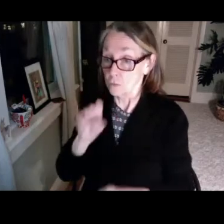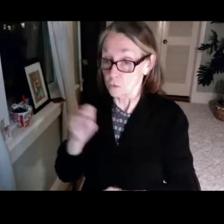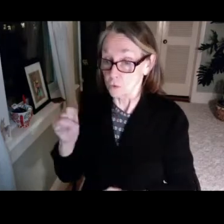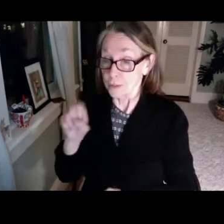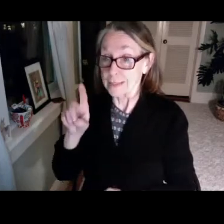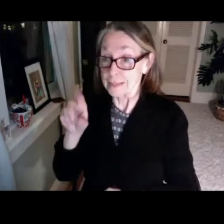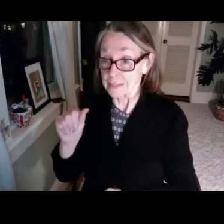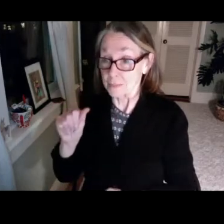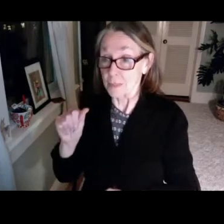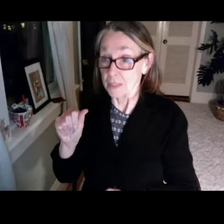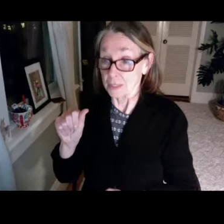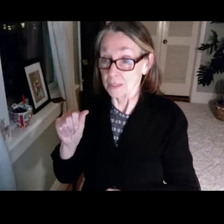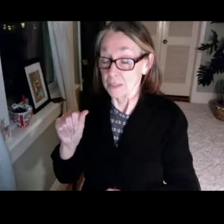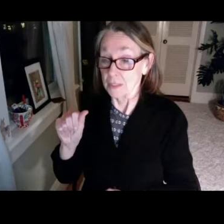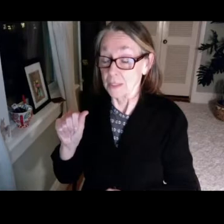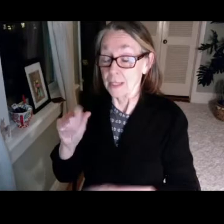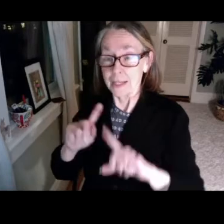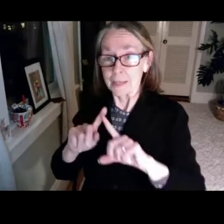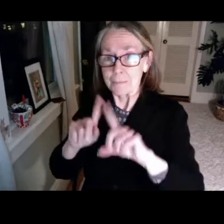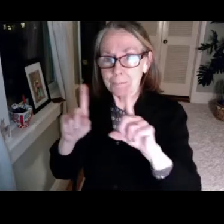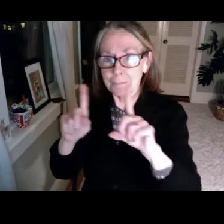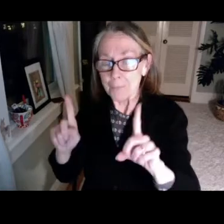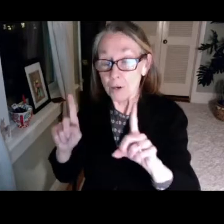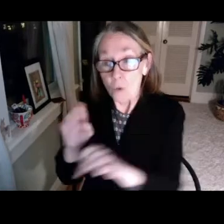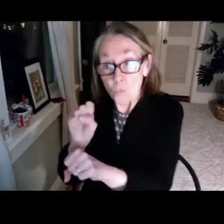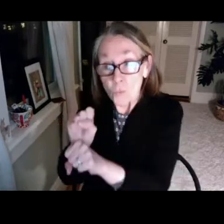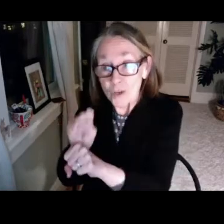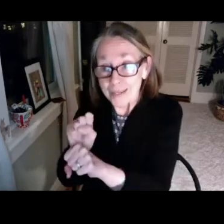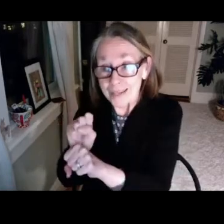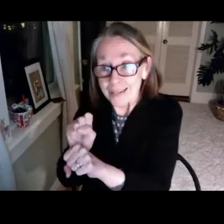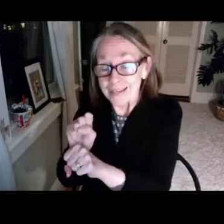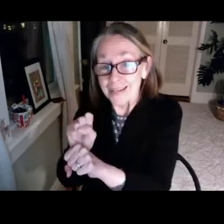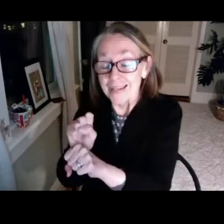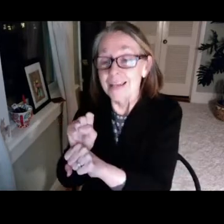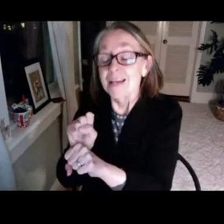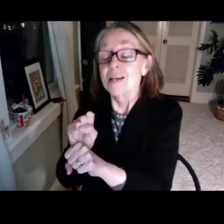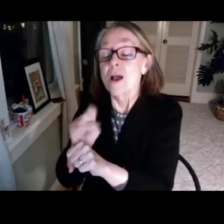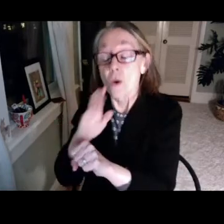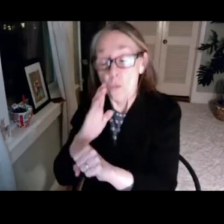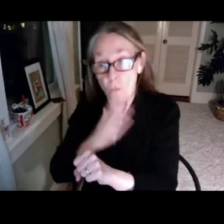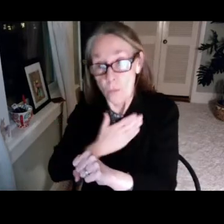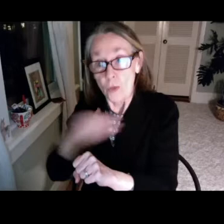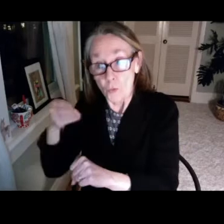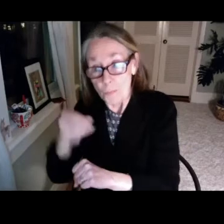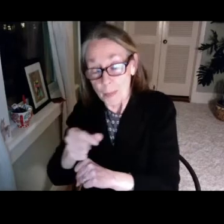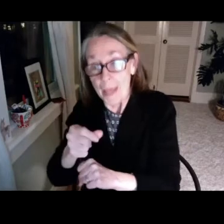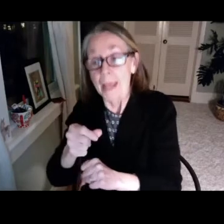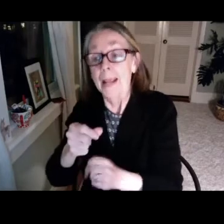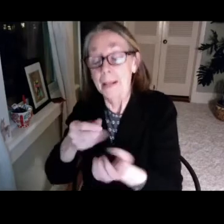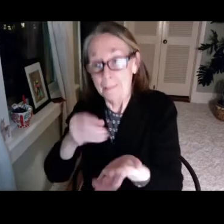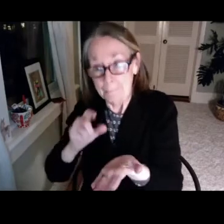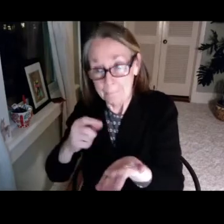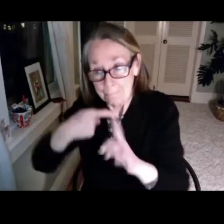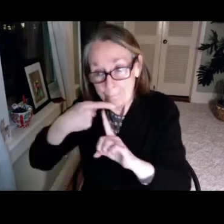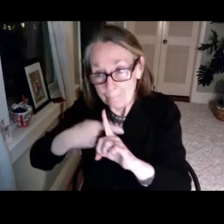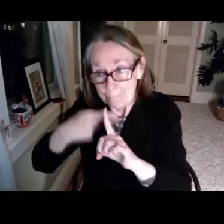disability standard, but are working to pay a premium based on their earnings to what we